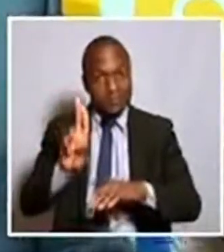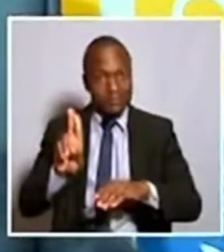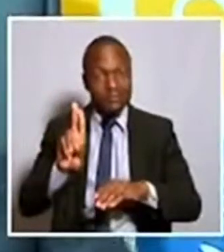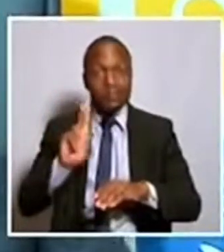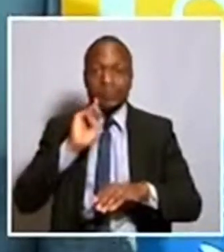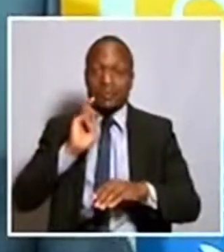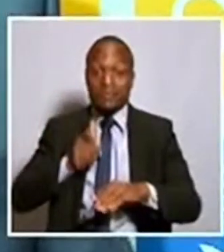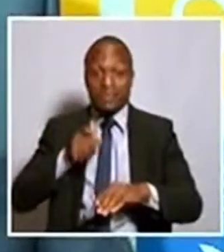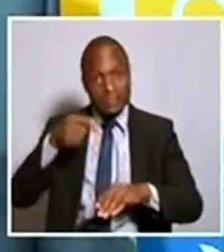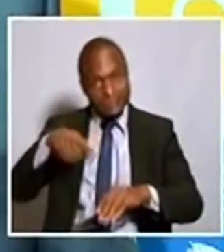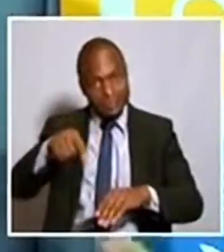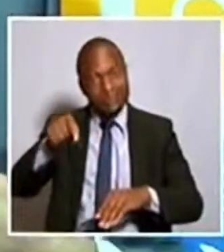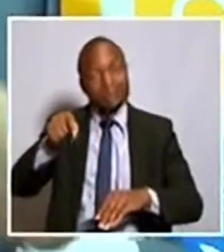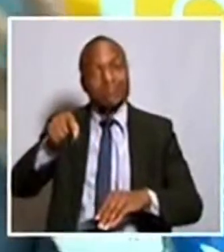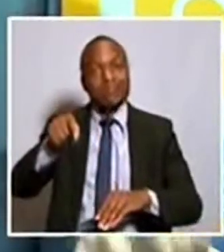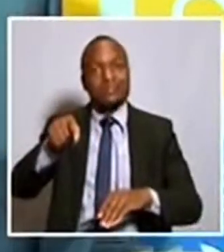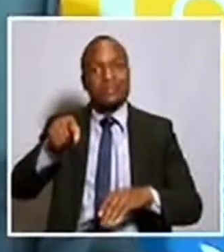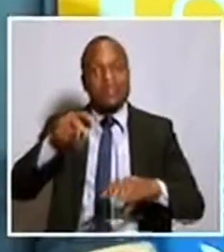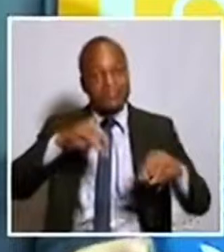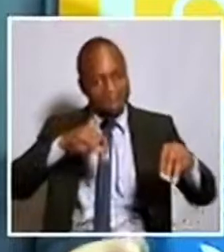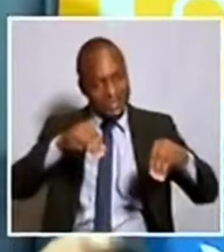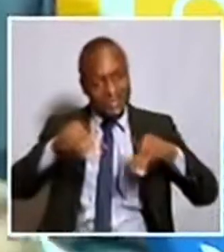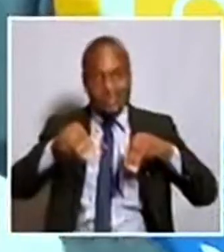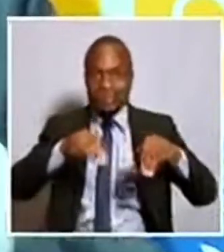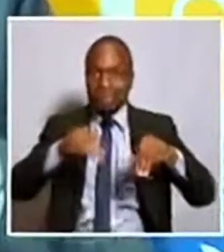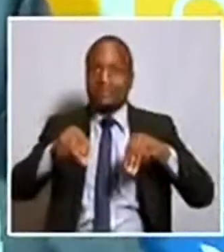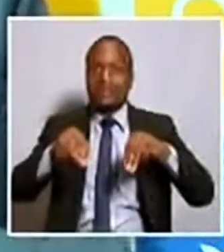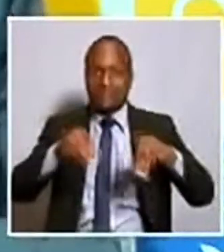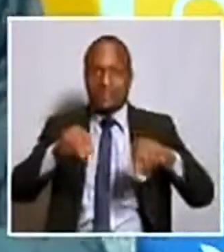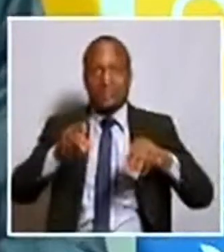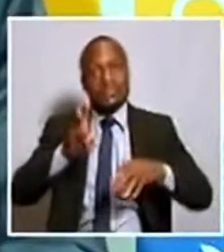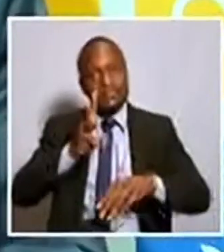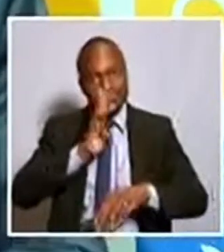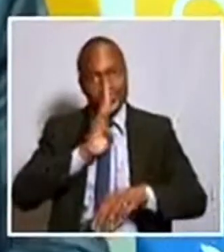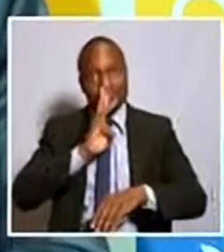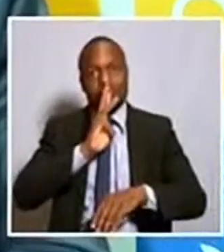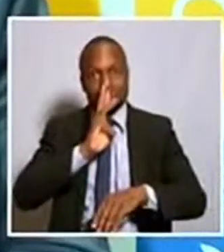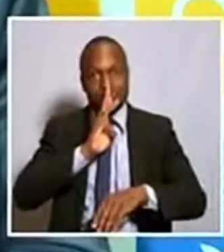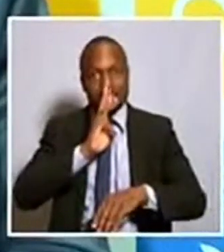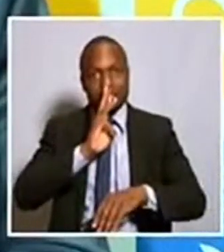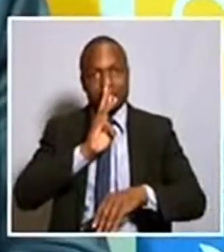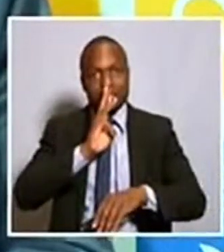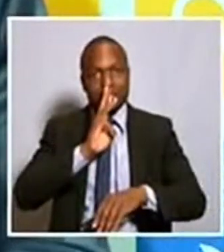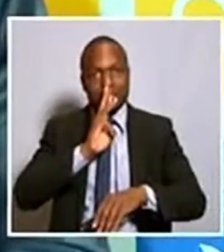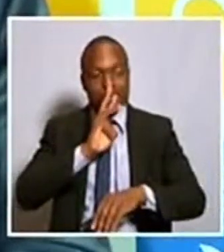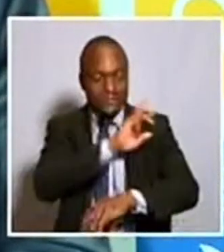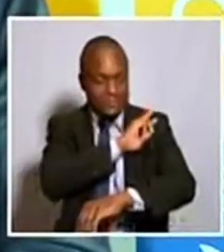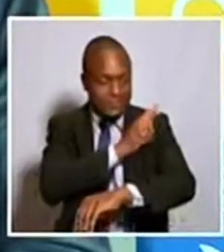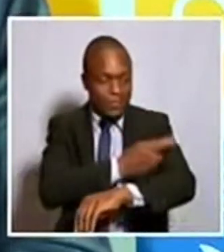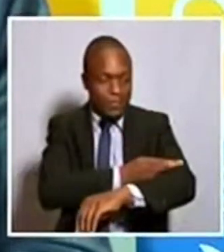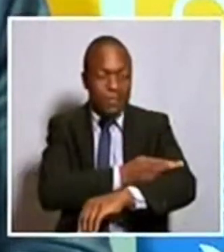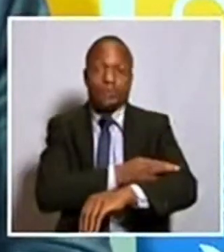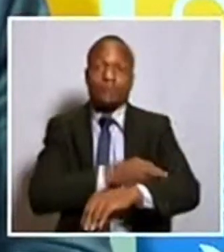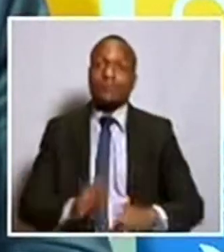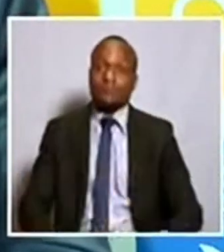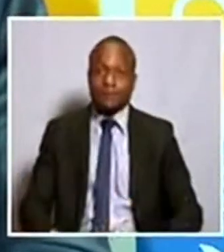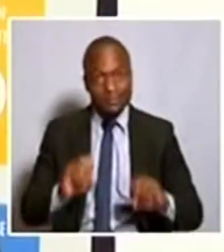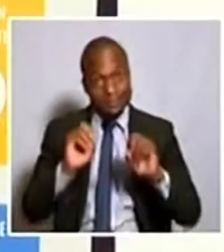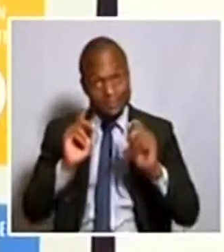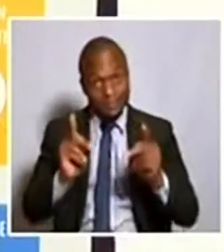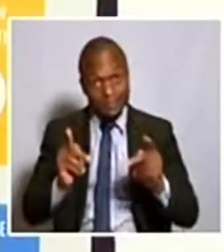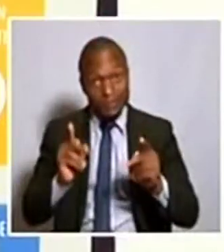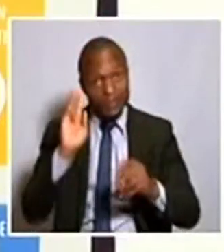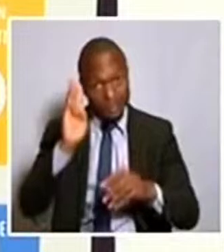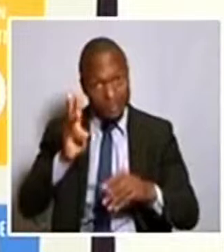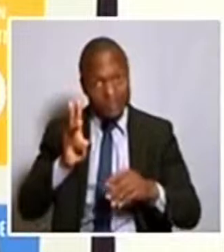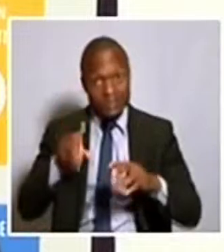to sustain and manage our water resources. All right, I'll get back to you,